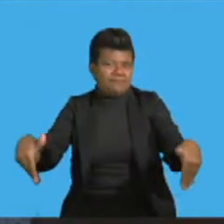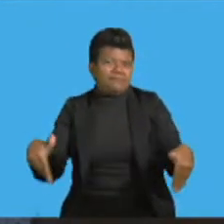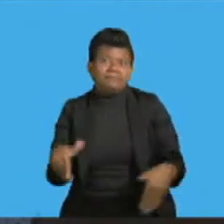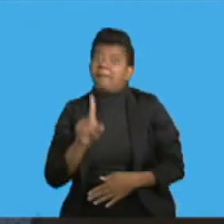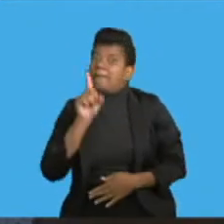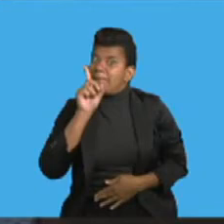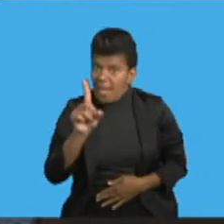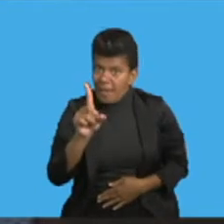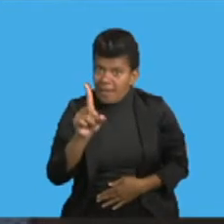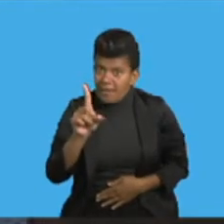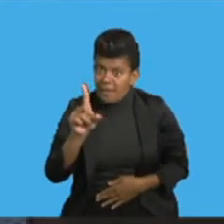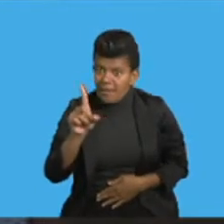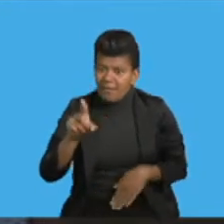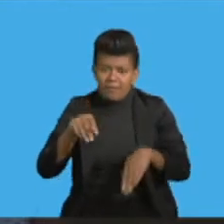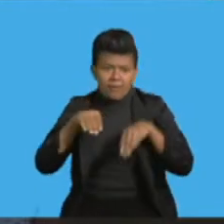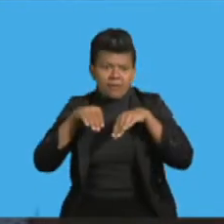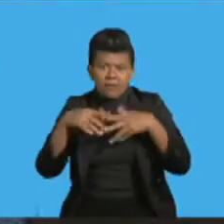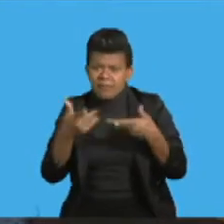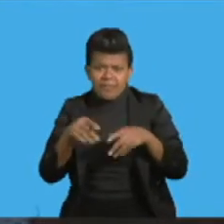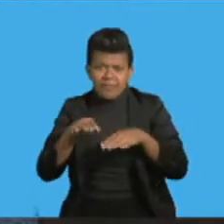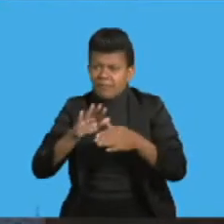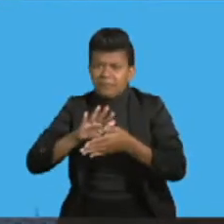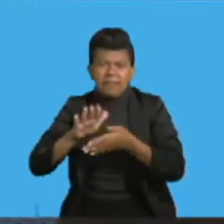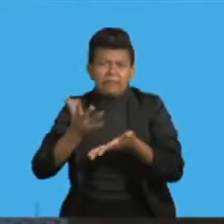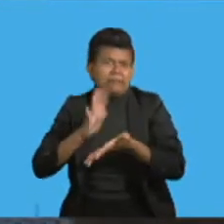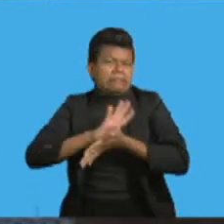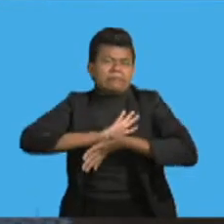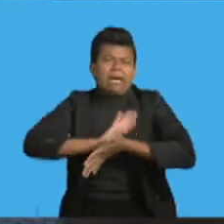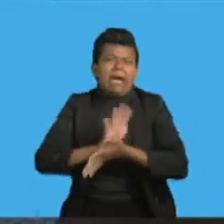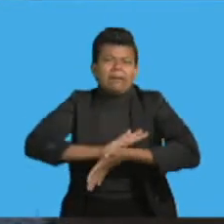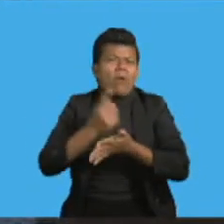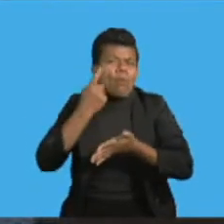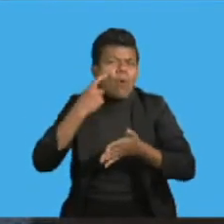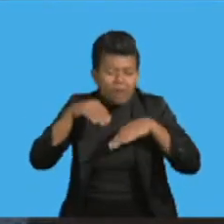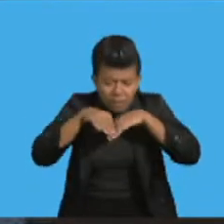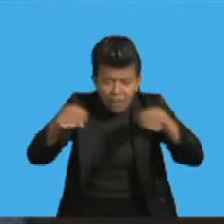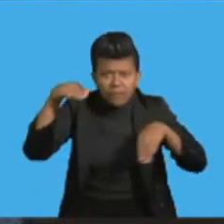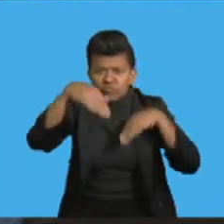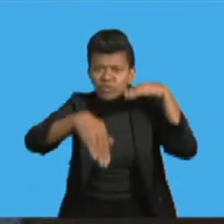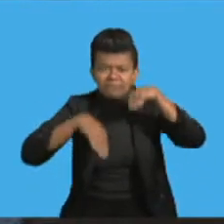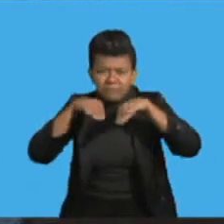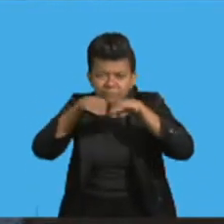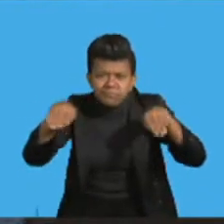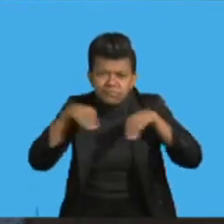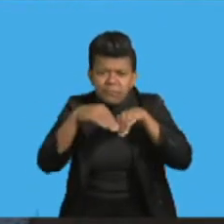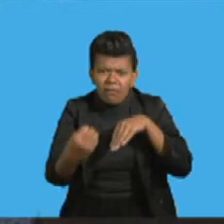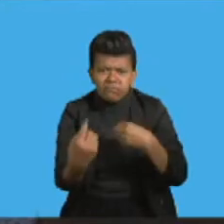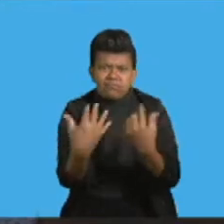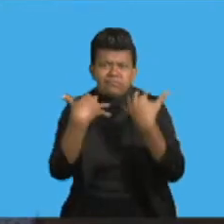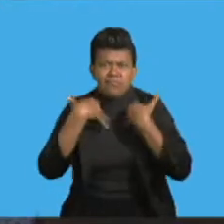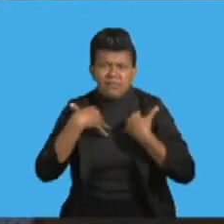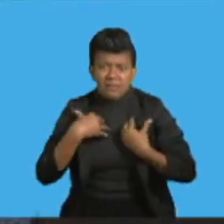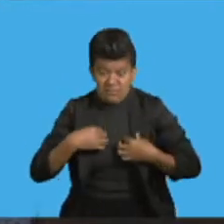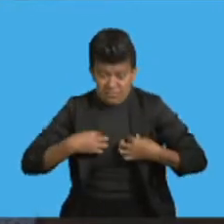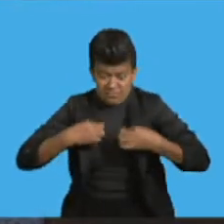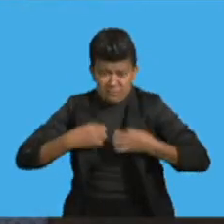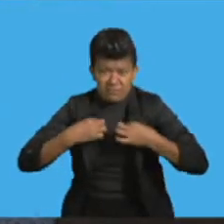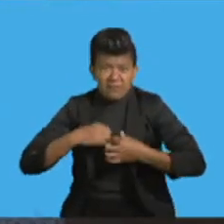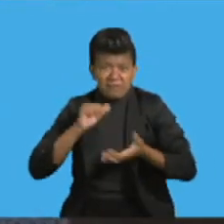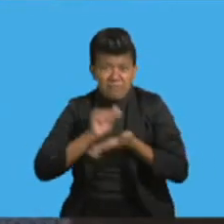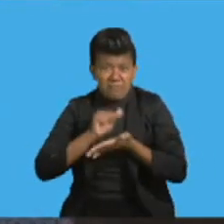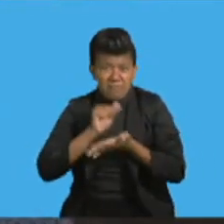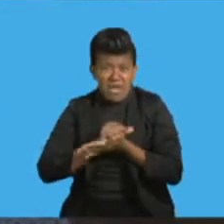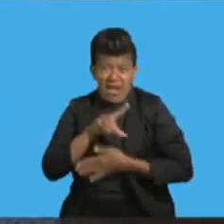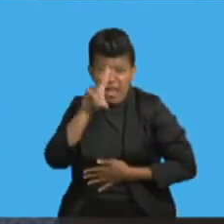be contaminated, the wearing of protective clothing when we work outside with livestock, even walking outside in our peri-urban